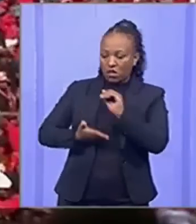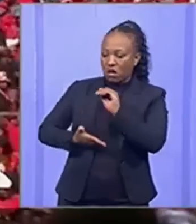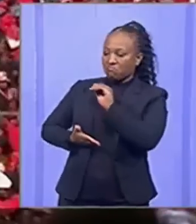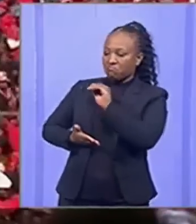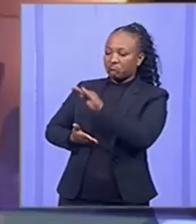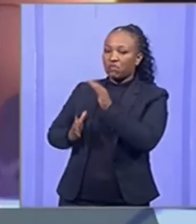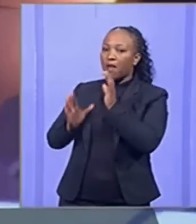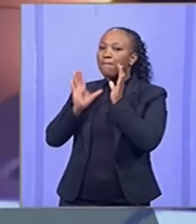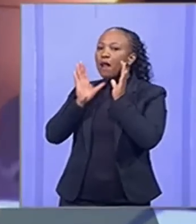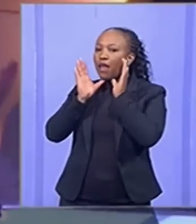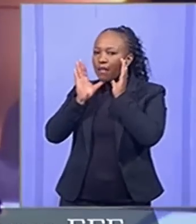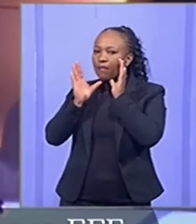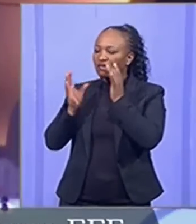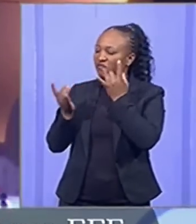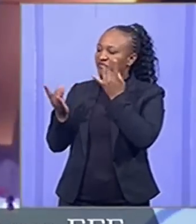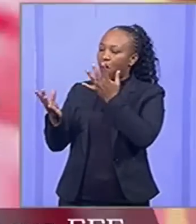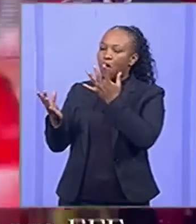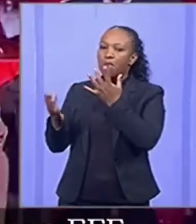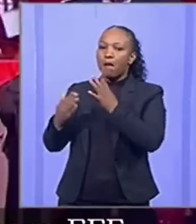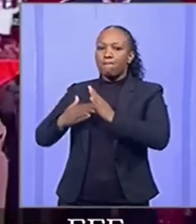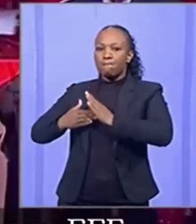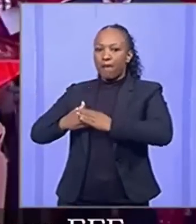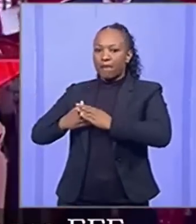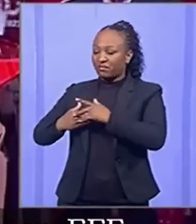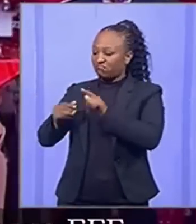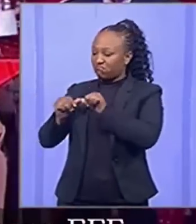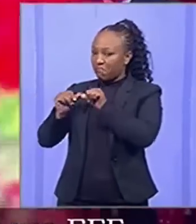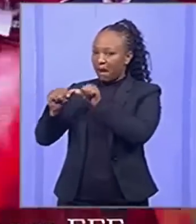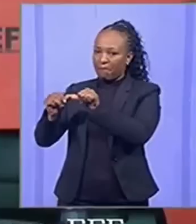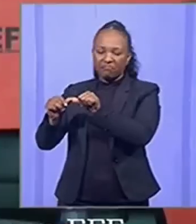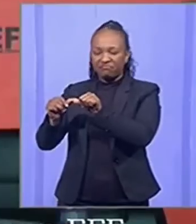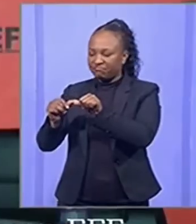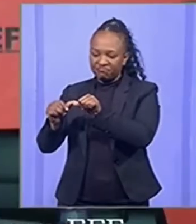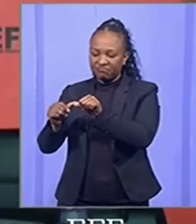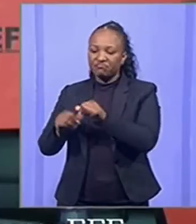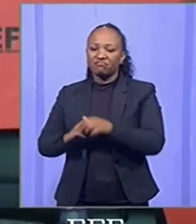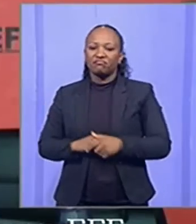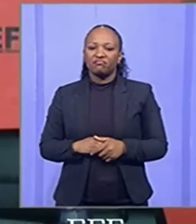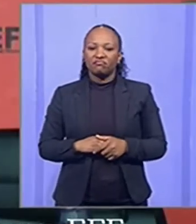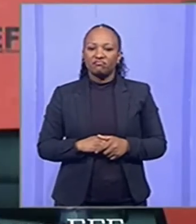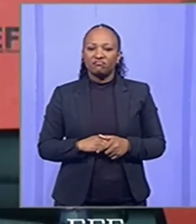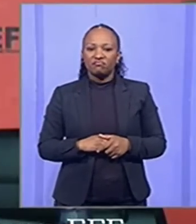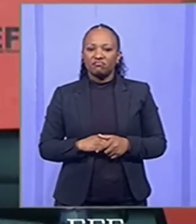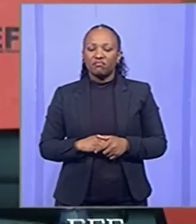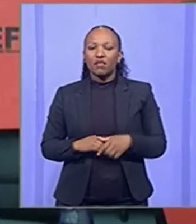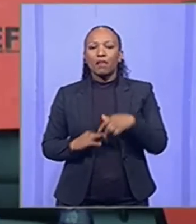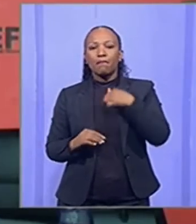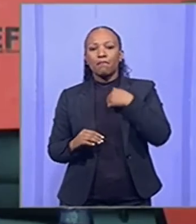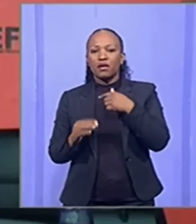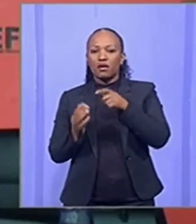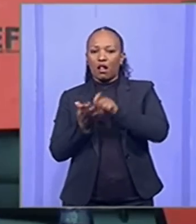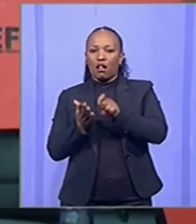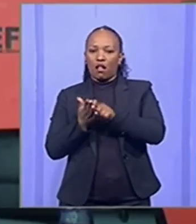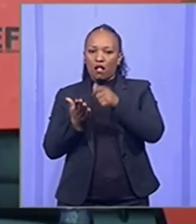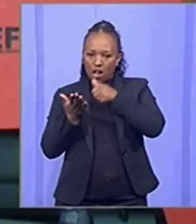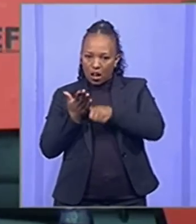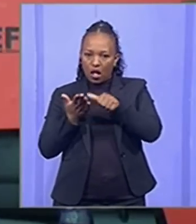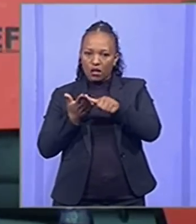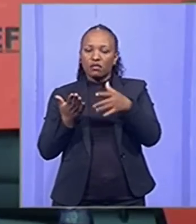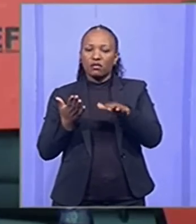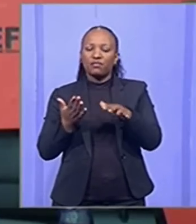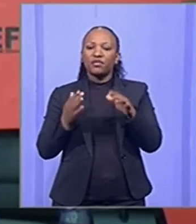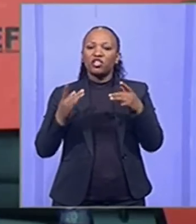ne le motsibisa hore ha tlo ntšhafatsa botho ba hae mogeng. Greetings, Comrade President. The chairperson of Ward